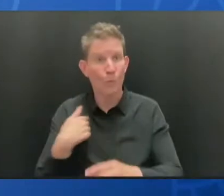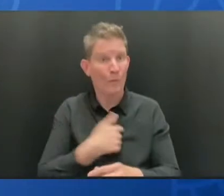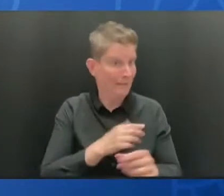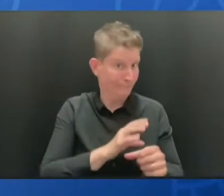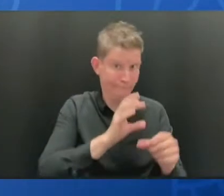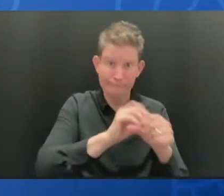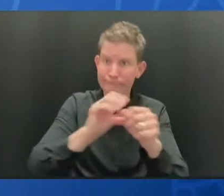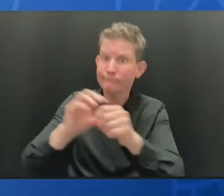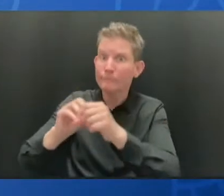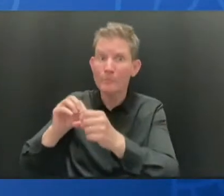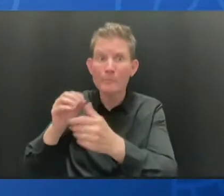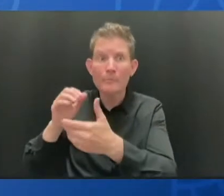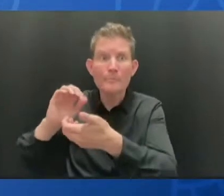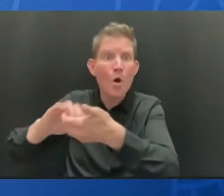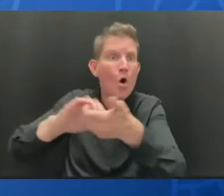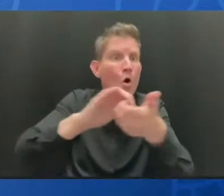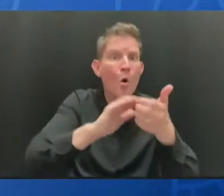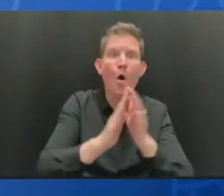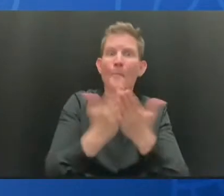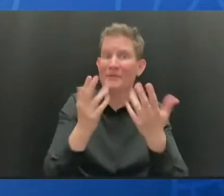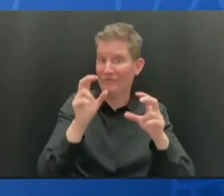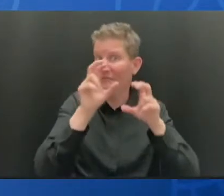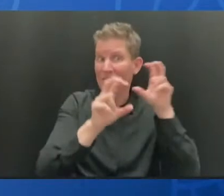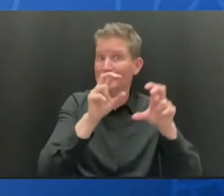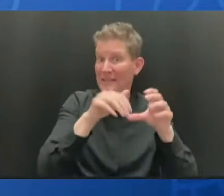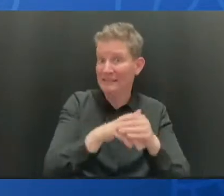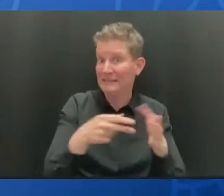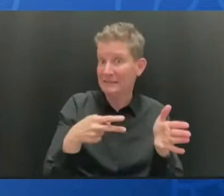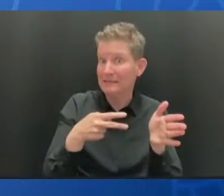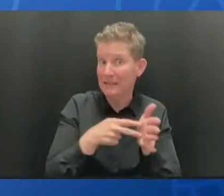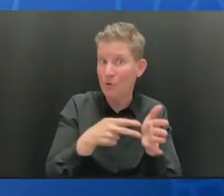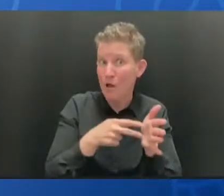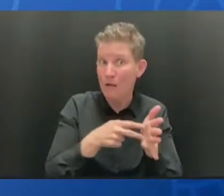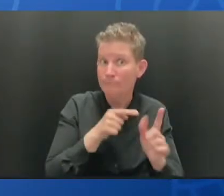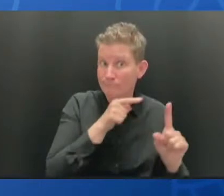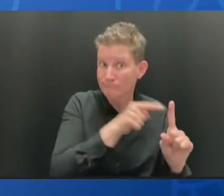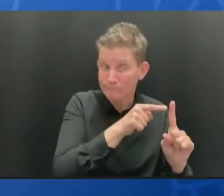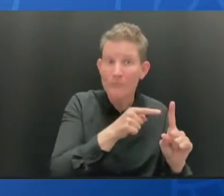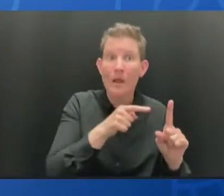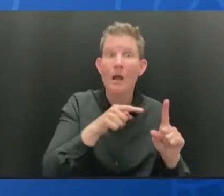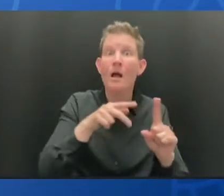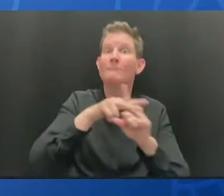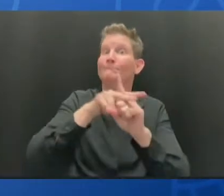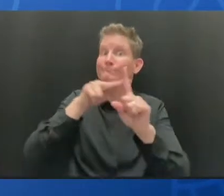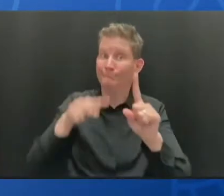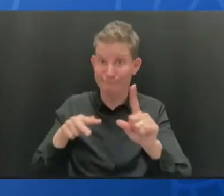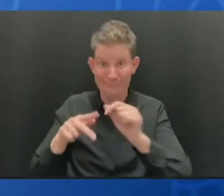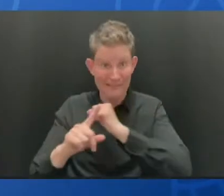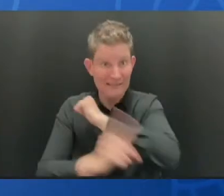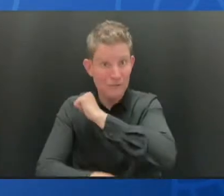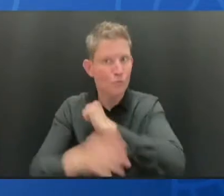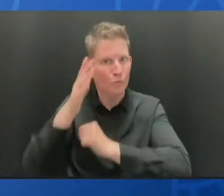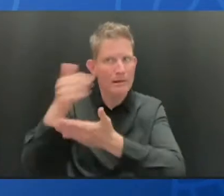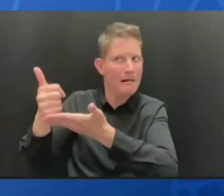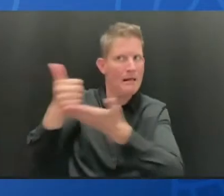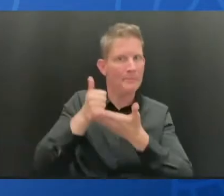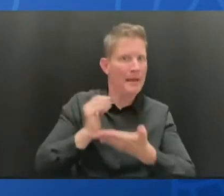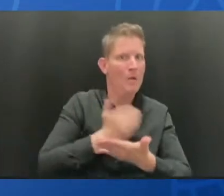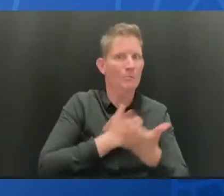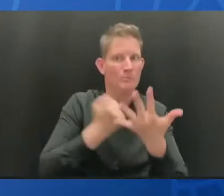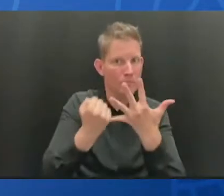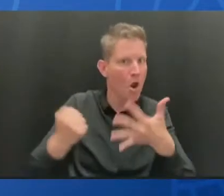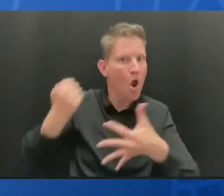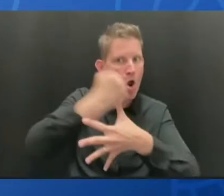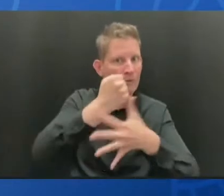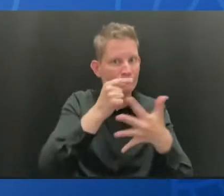Syria. The cessation of sanctions against Syria will advance our primary objective, the enduring defeat of ISIS, by giving the people